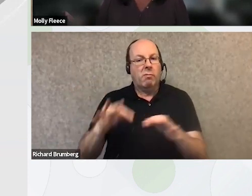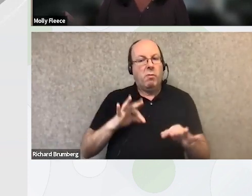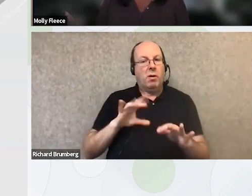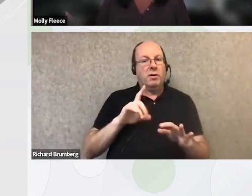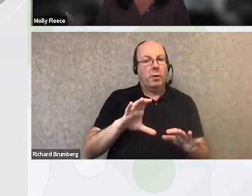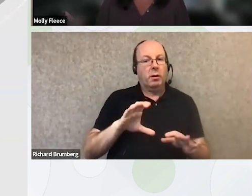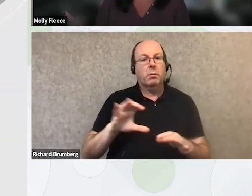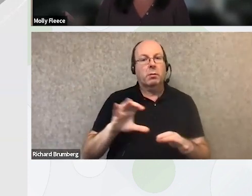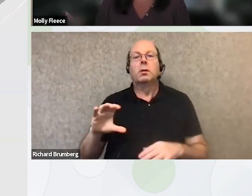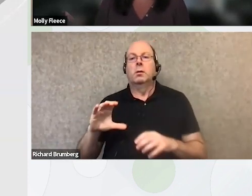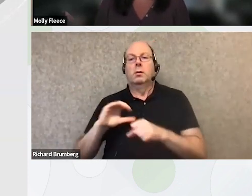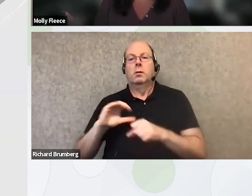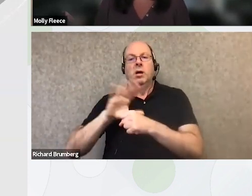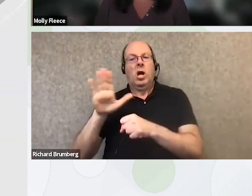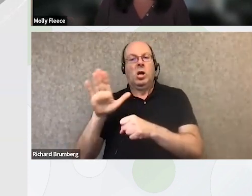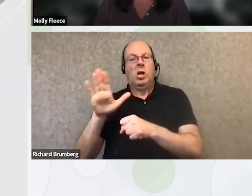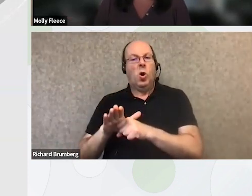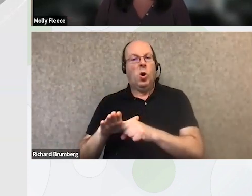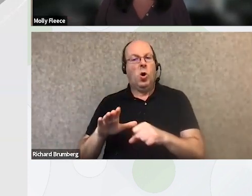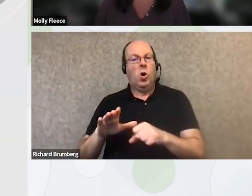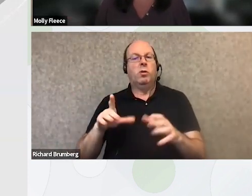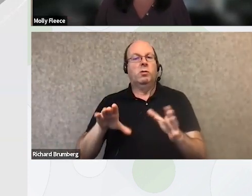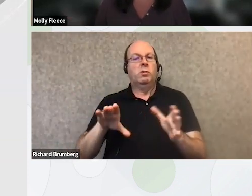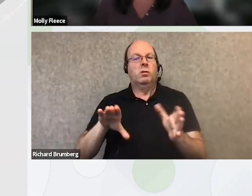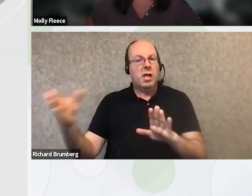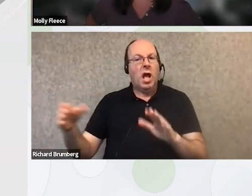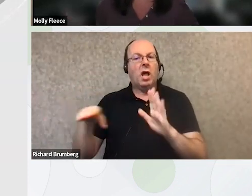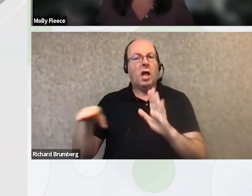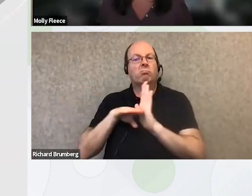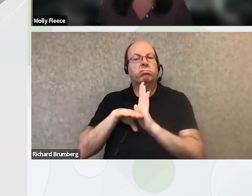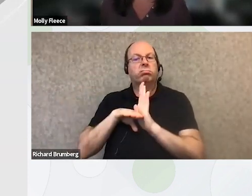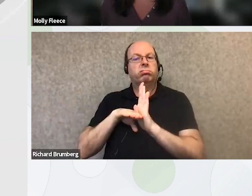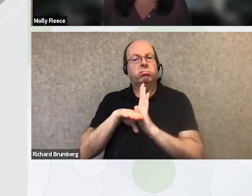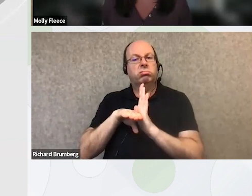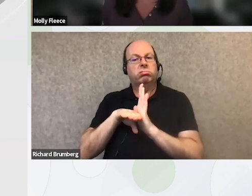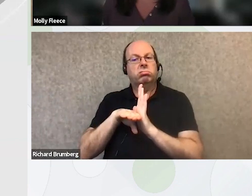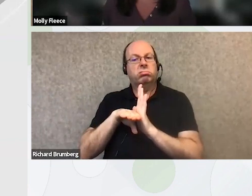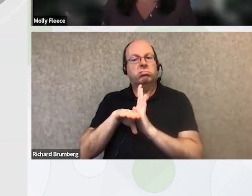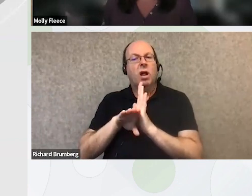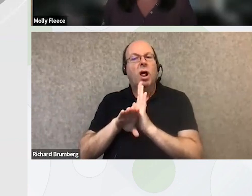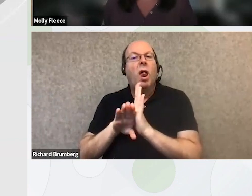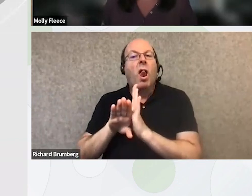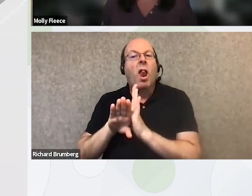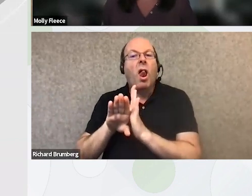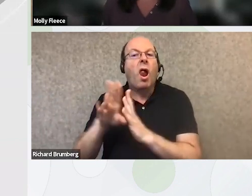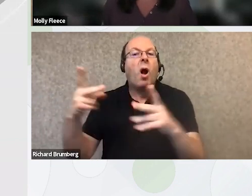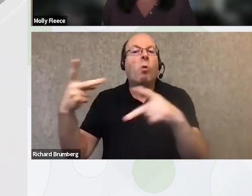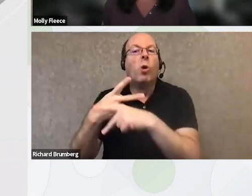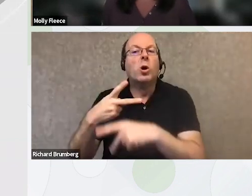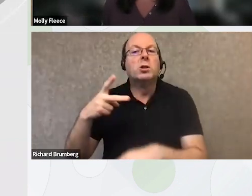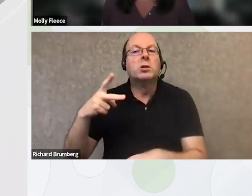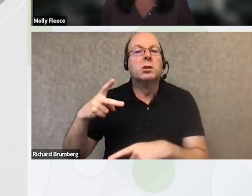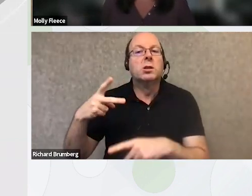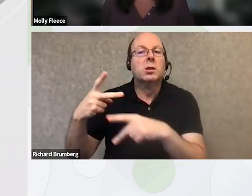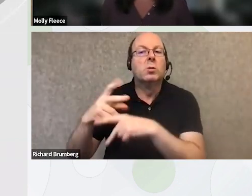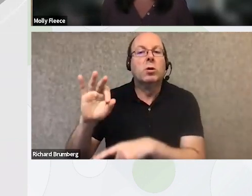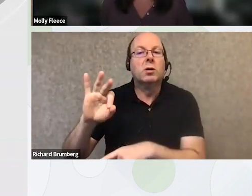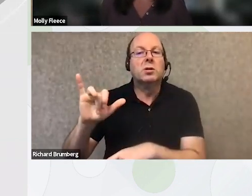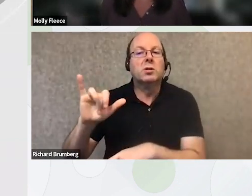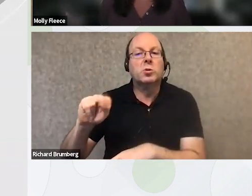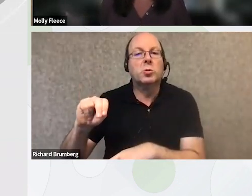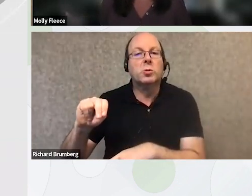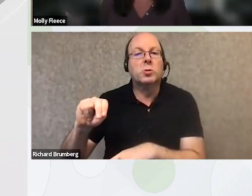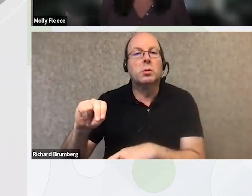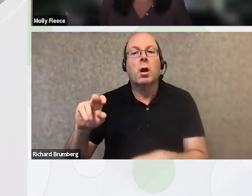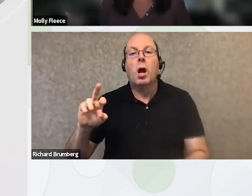stayed steady with infections and deaths occurring throughout the season with a peak in January. And then RSV peaked several weeks earlier last